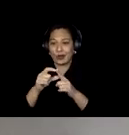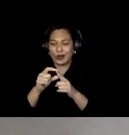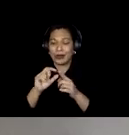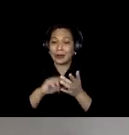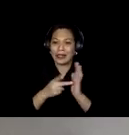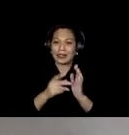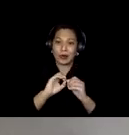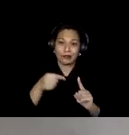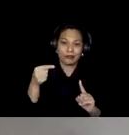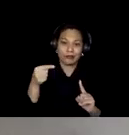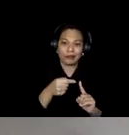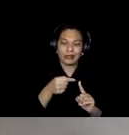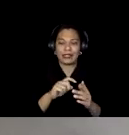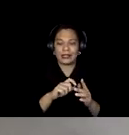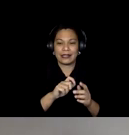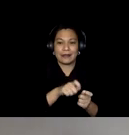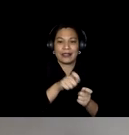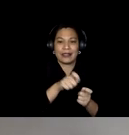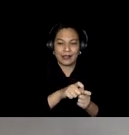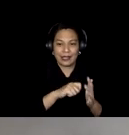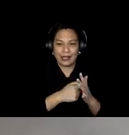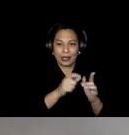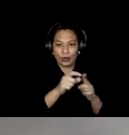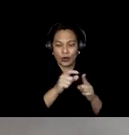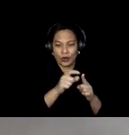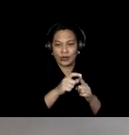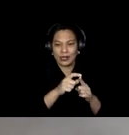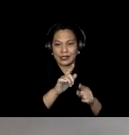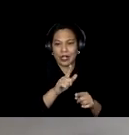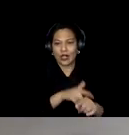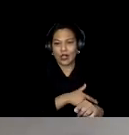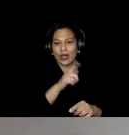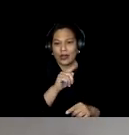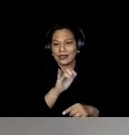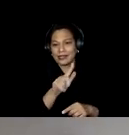specific keywords are referred to as long tail keywords.